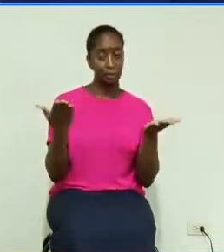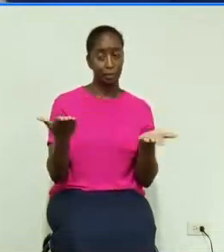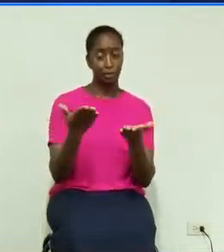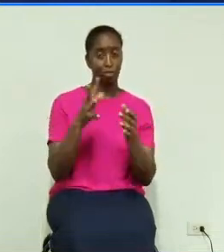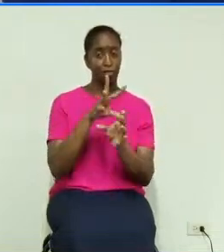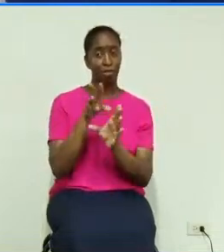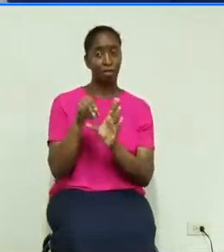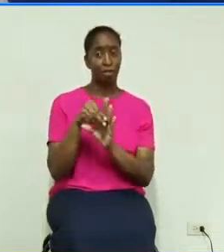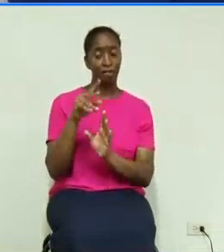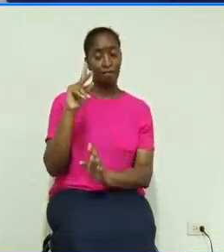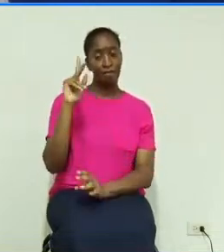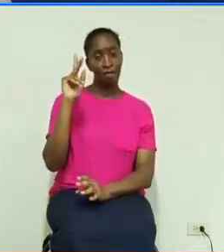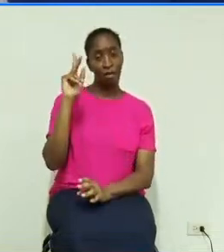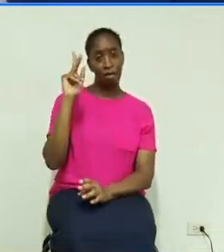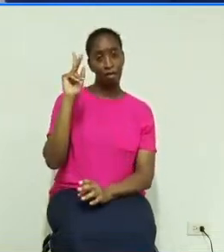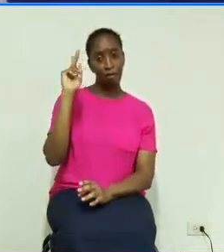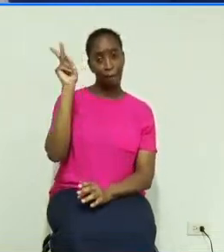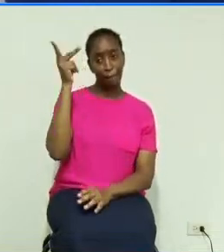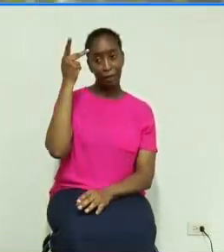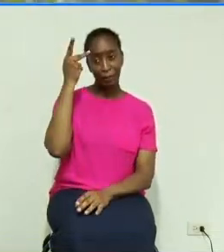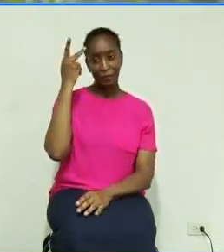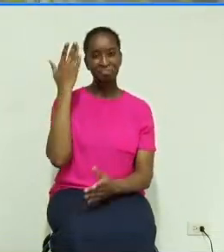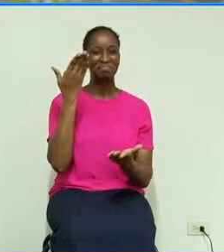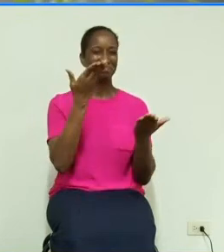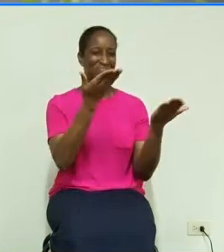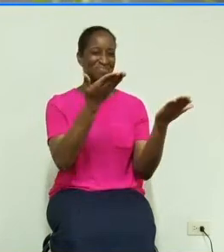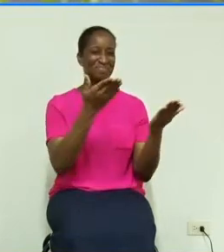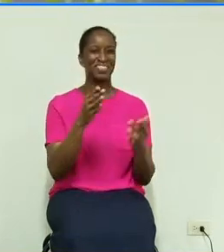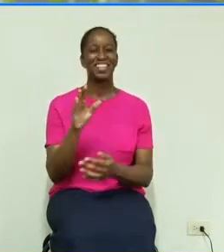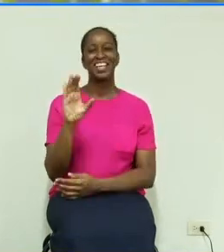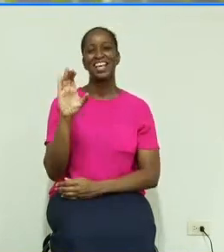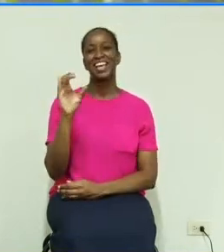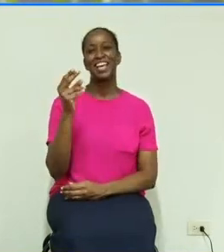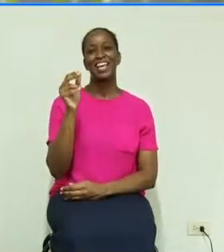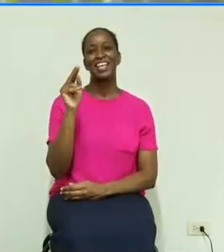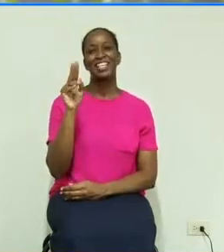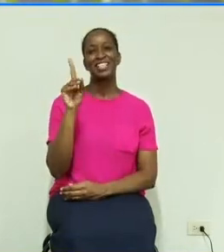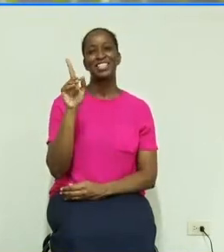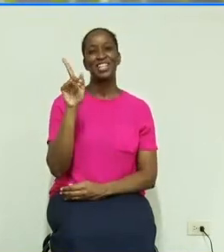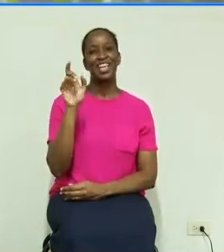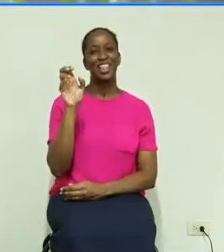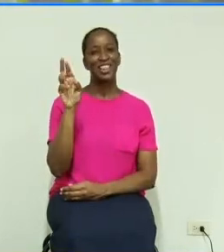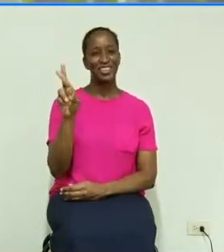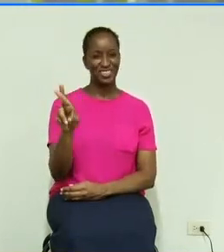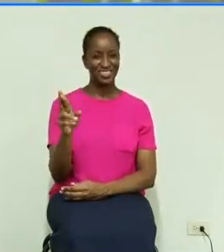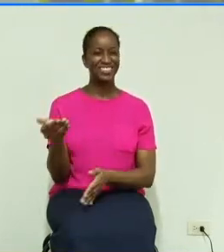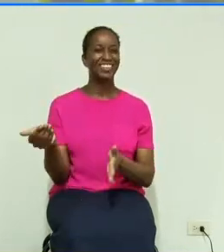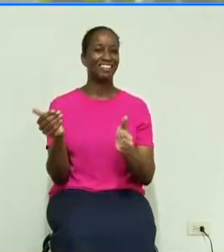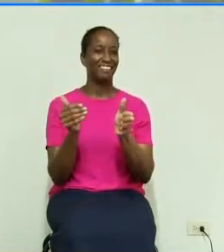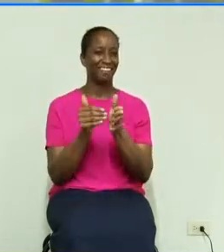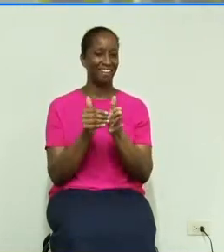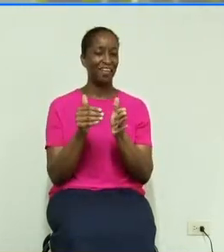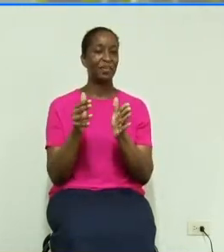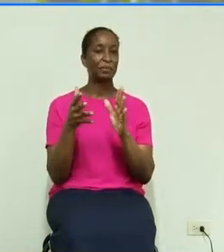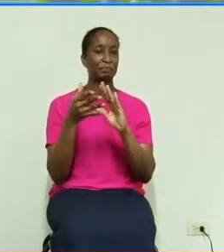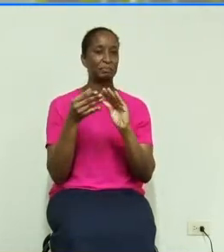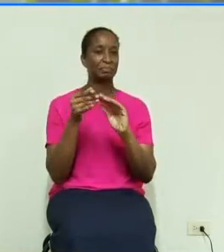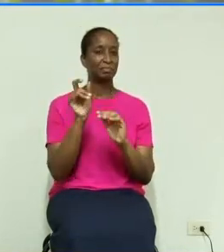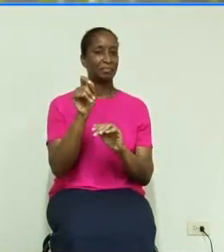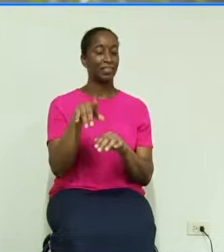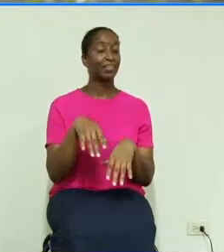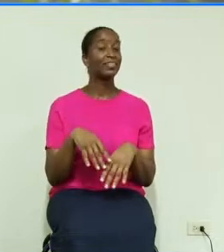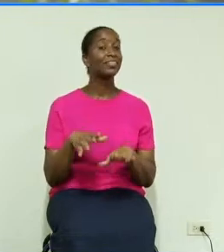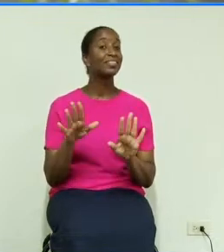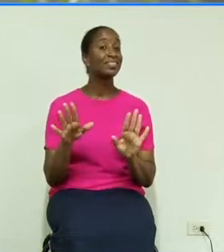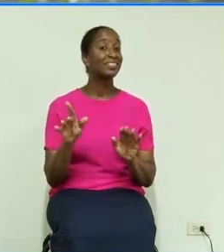Yes, Chair. And Dr. Chandler returns to the microphone, and we're happy to have him. Yes, sir. Yes, Chair. I noticed that no one took up my question